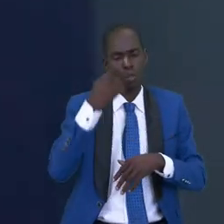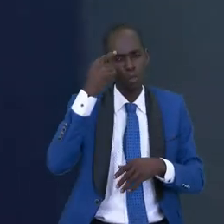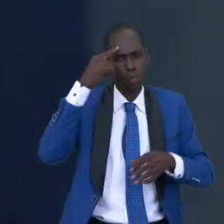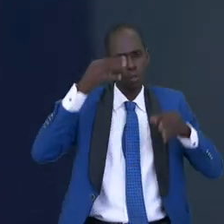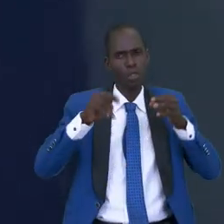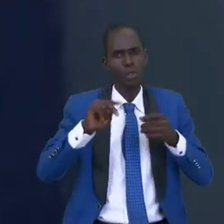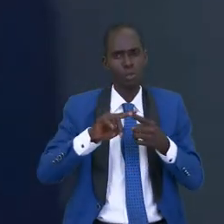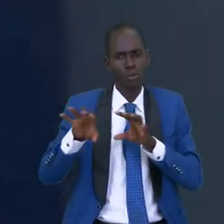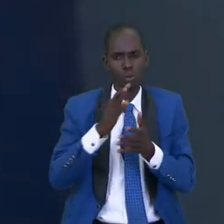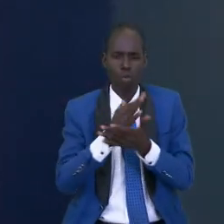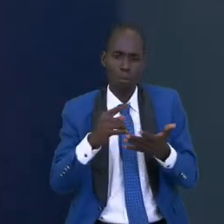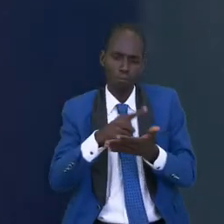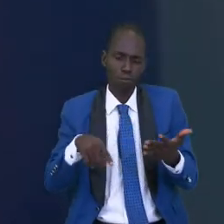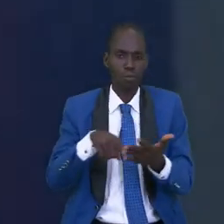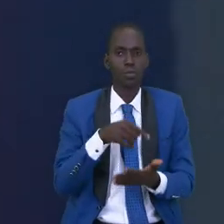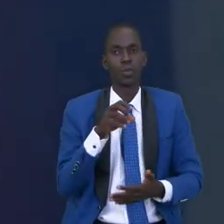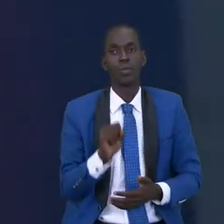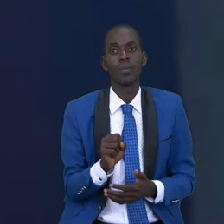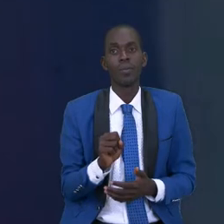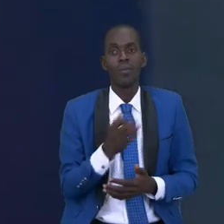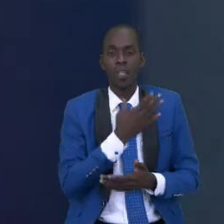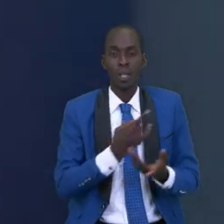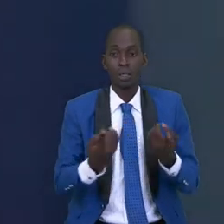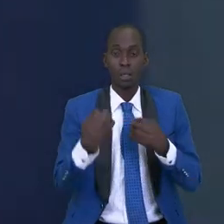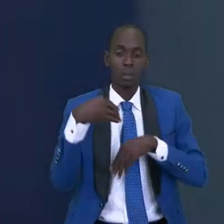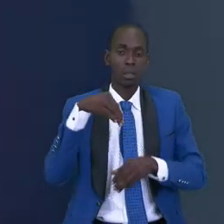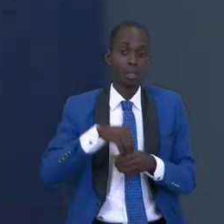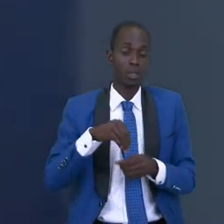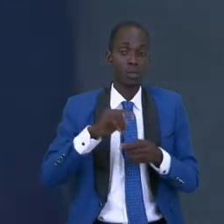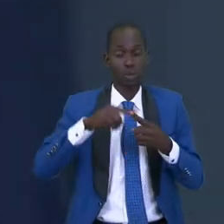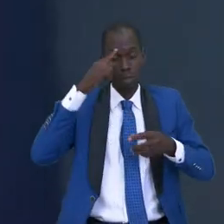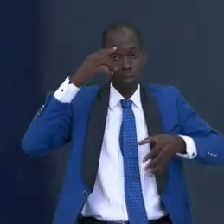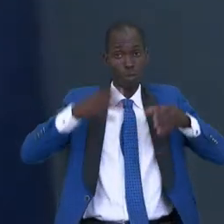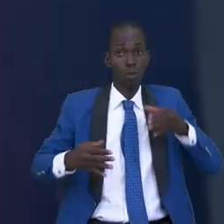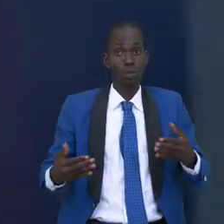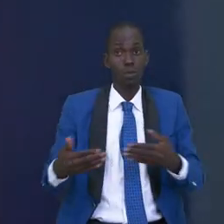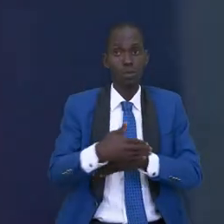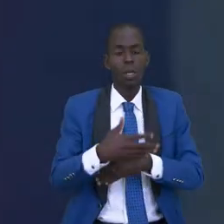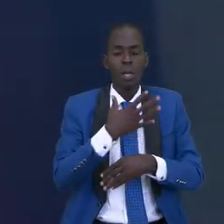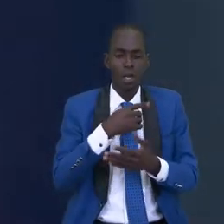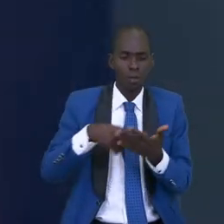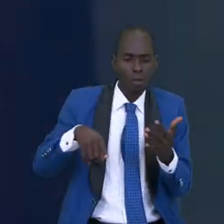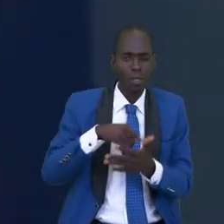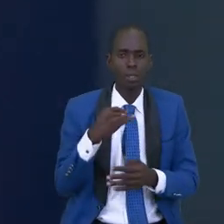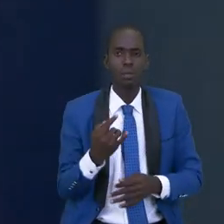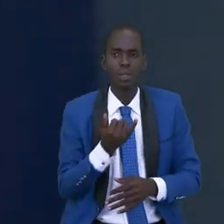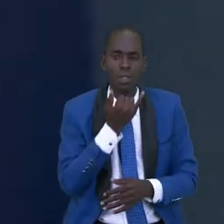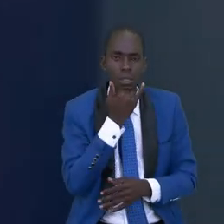they needed to make the correction. We came back in and they corrected the mistake. They sent us out